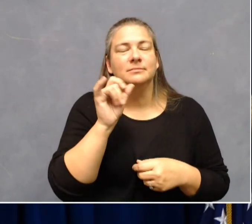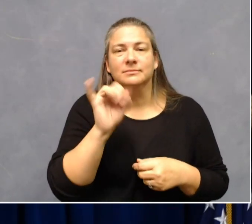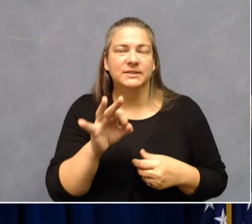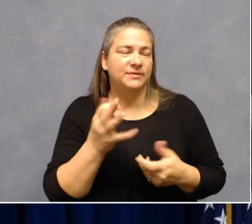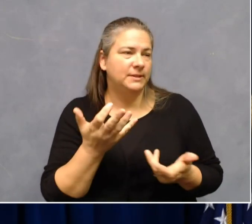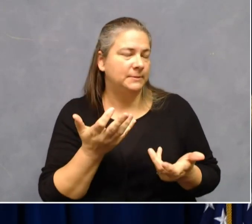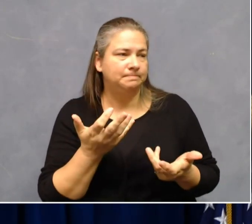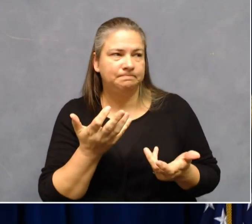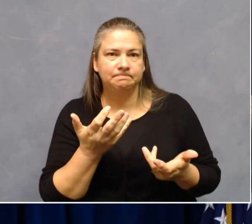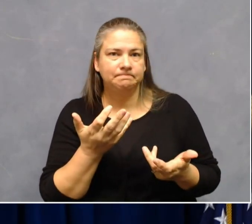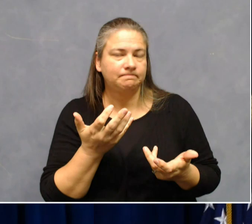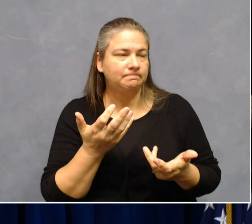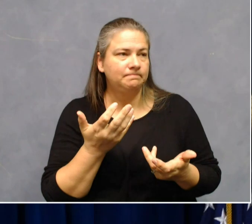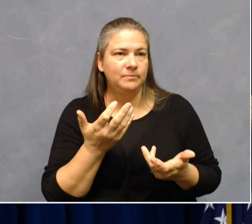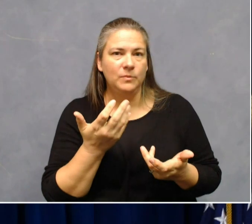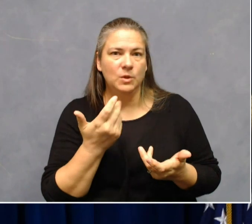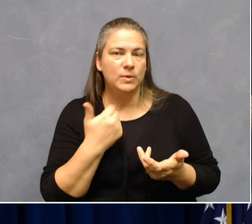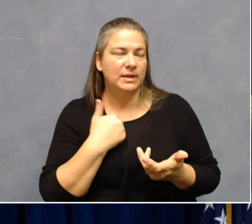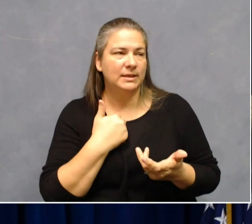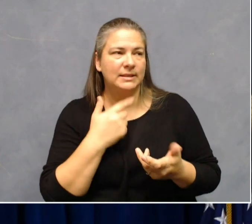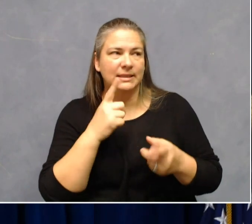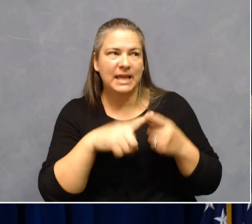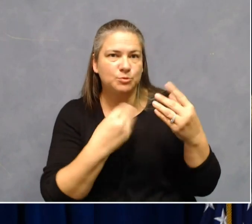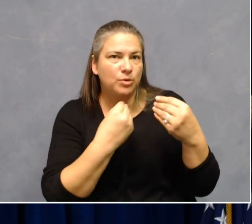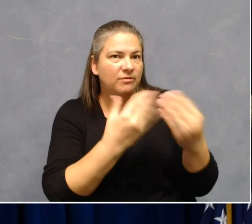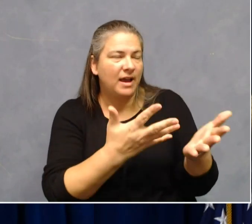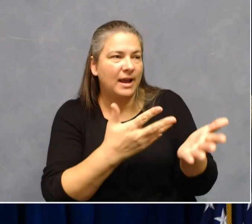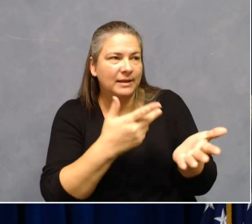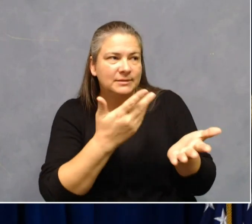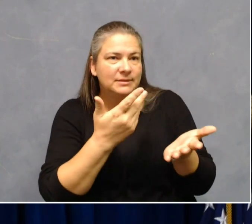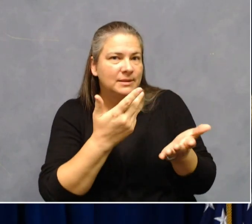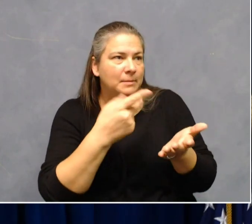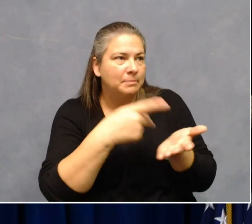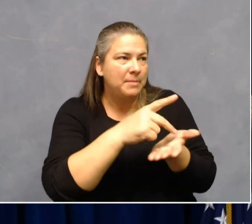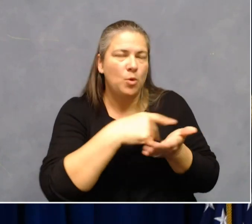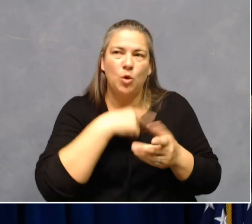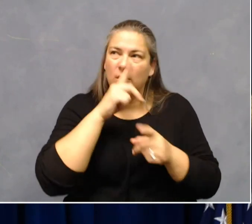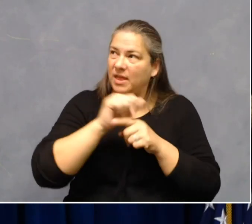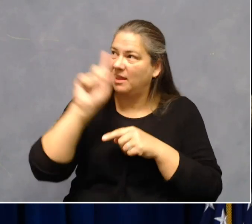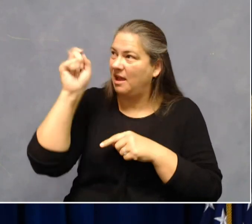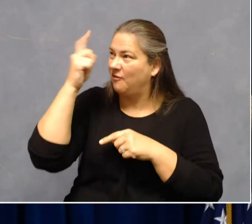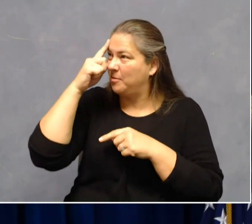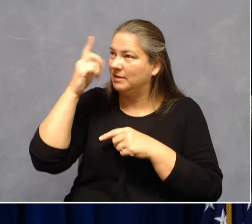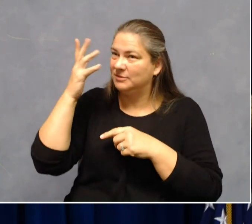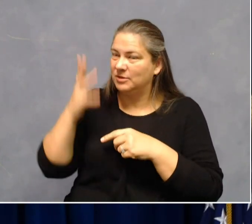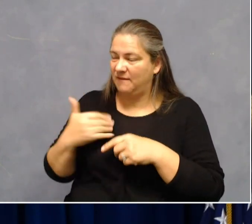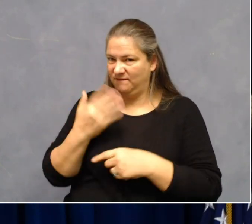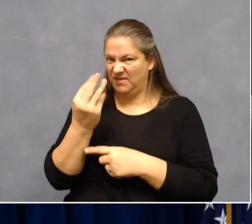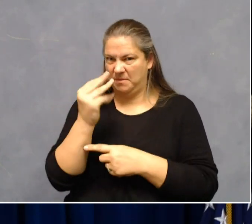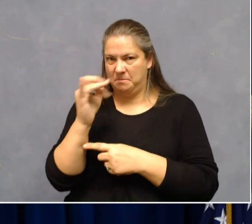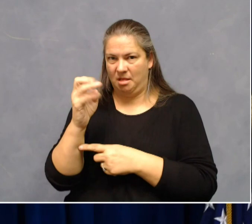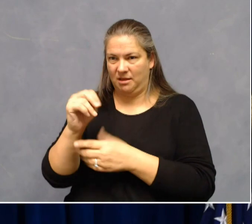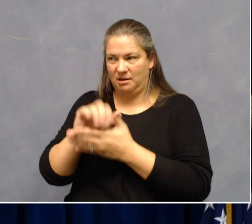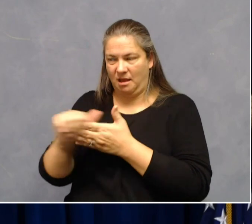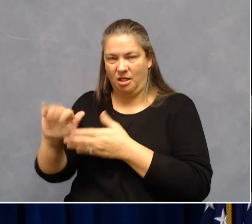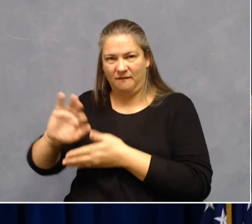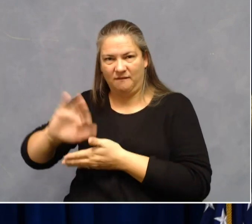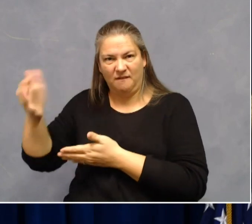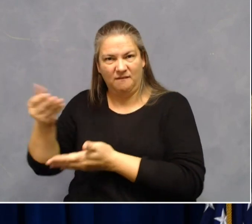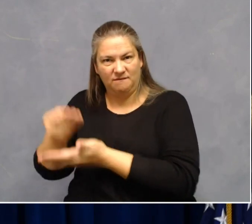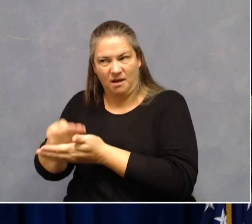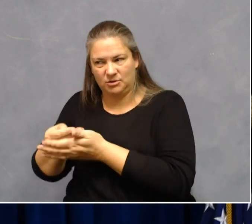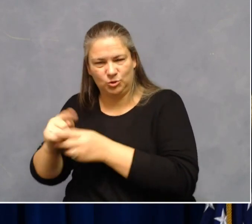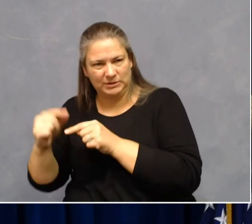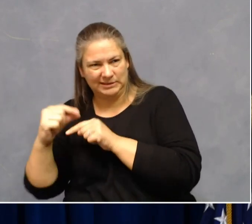some payments, and we're working on what we can do from the government side, and we certainly have that $15 million that's out, are gonna struggle